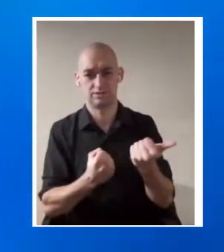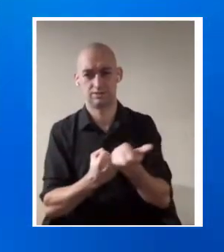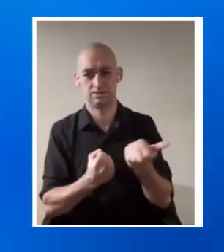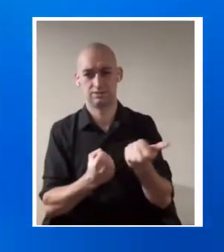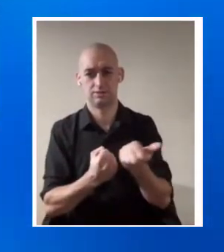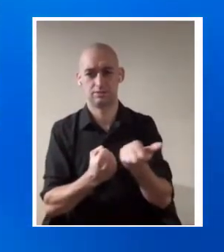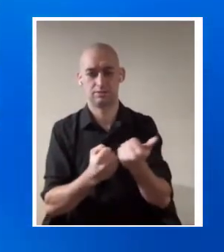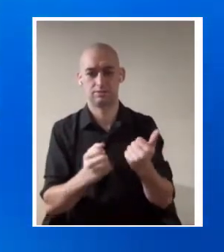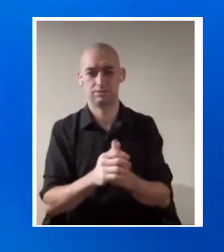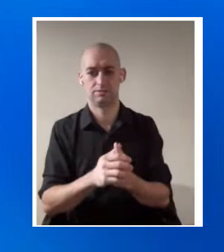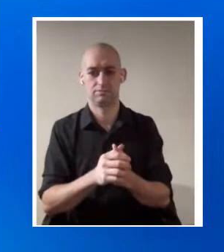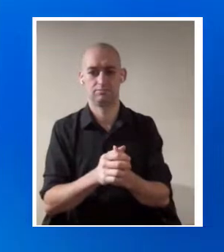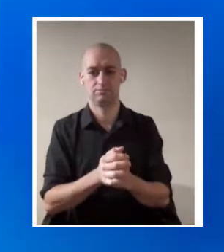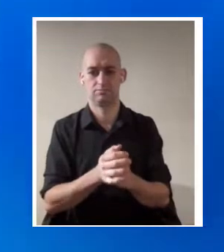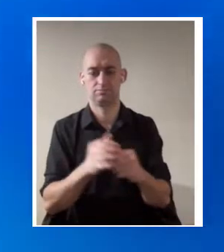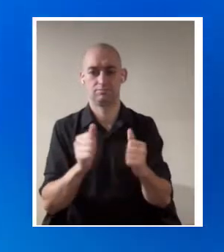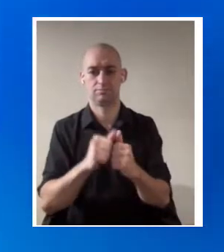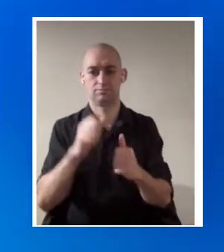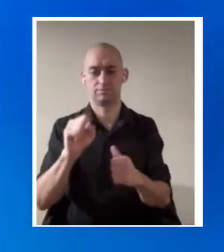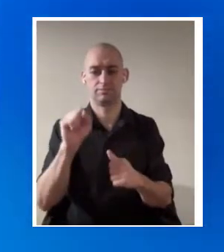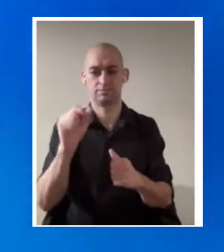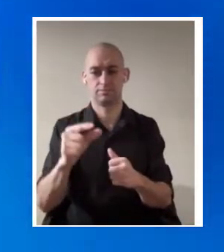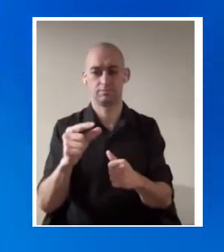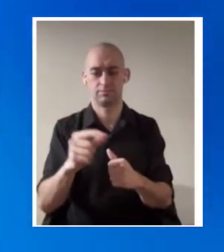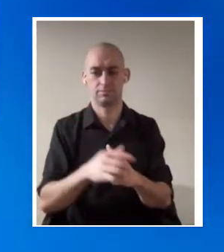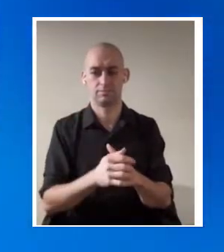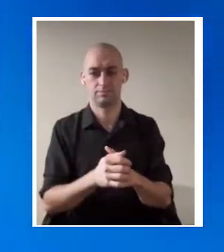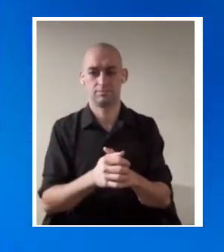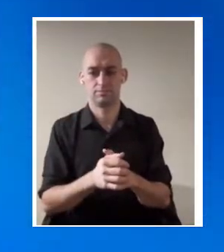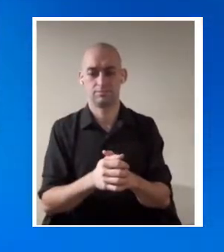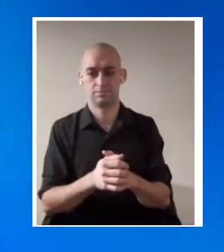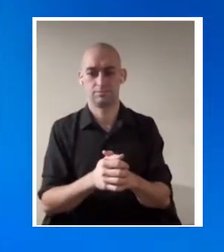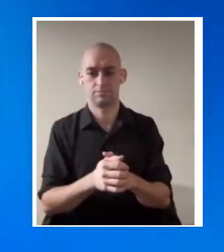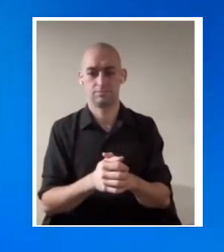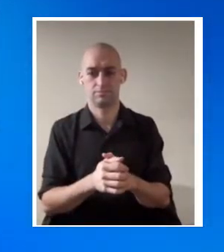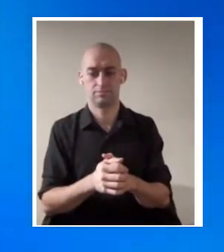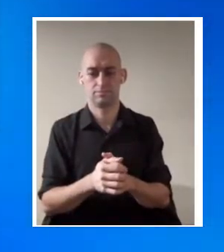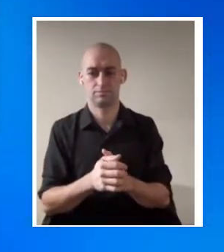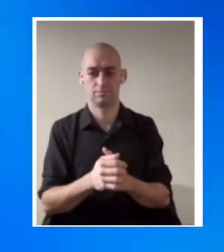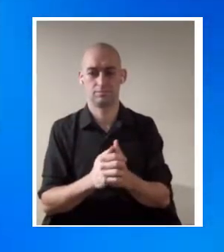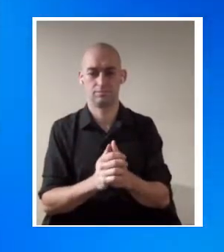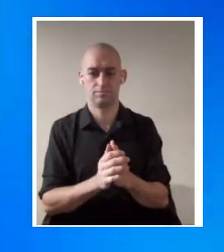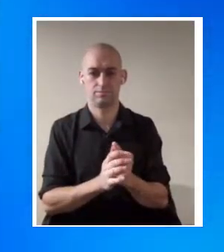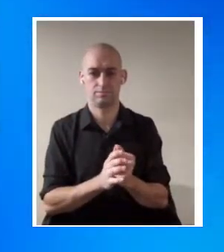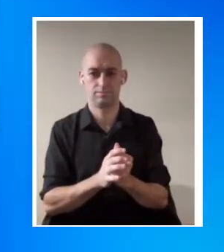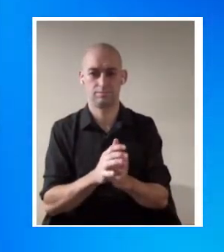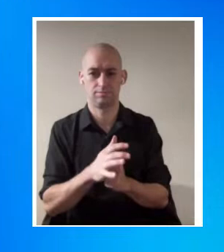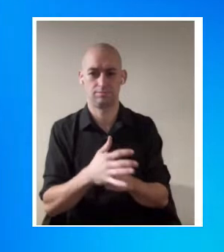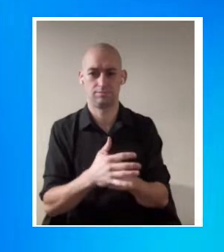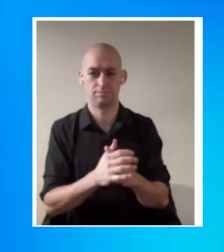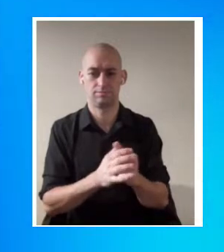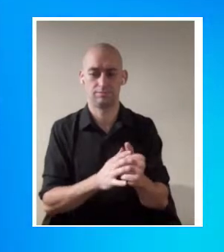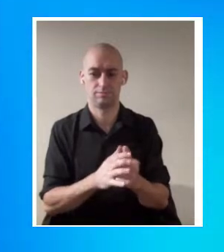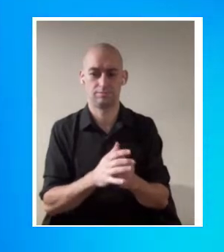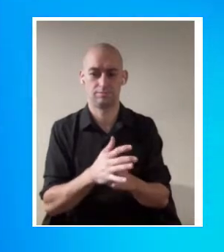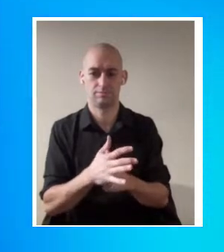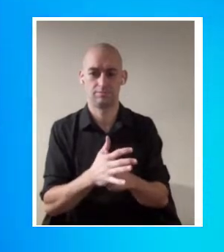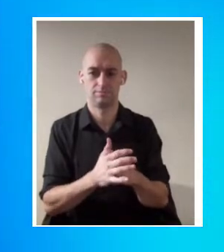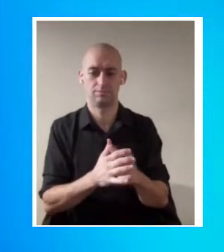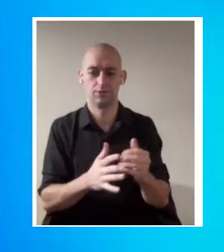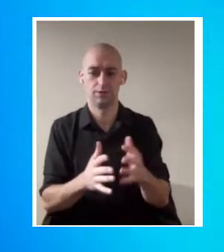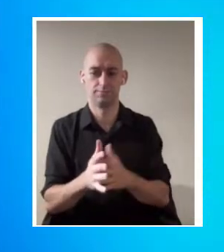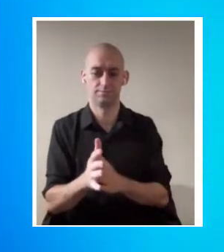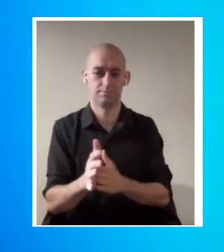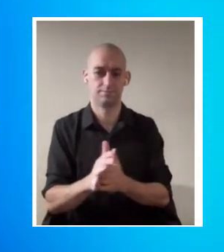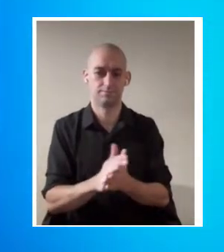for ESG, in partnership with the Los Angeles Homeless Services Authority, LACDA, we have